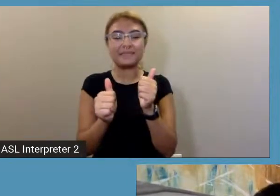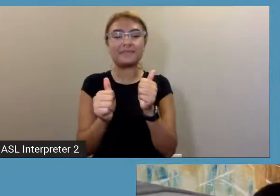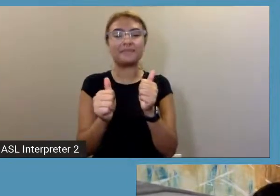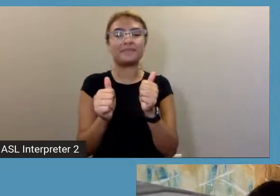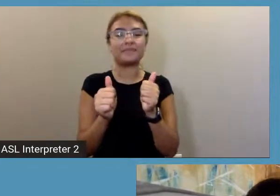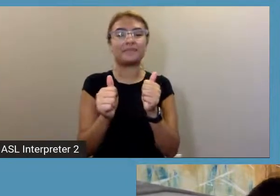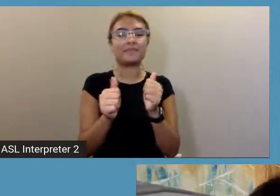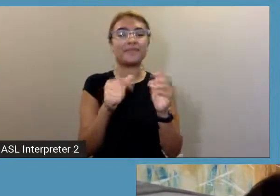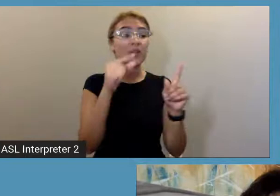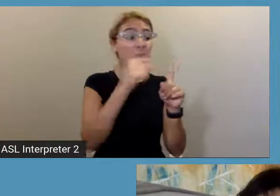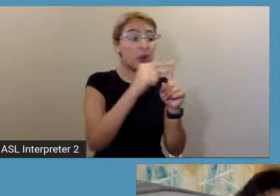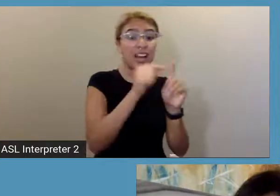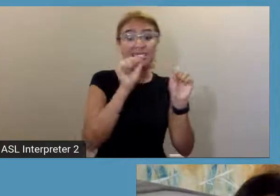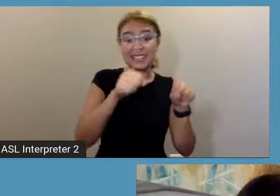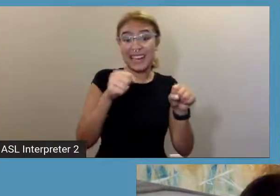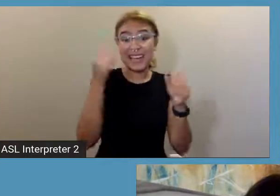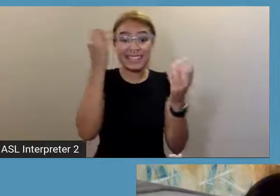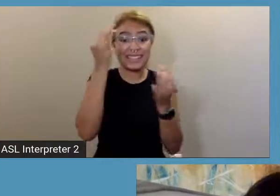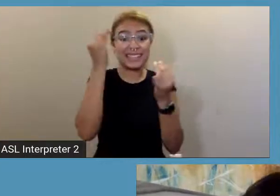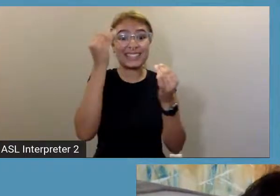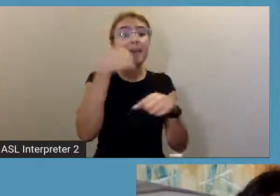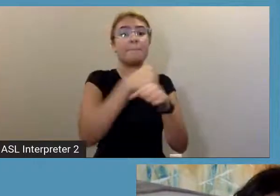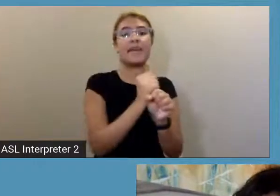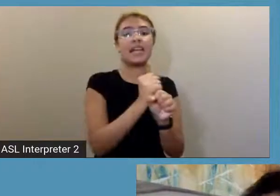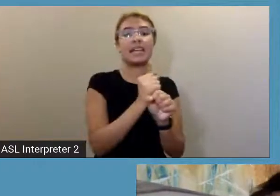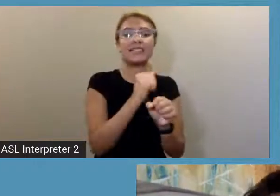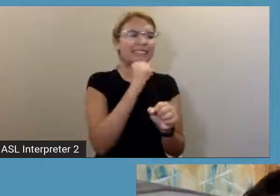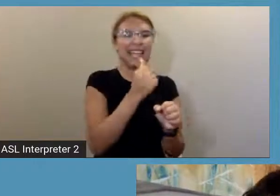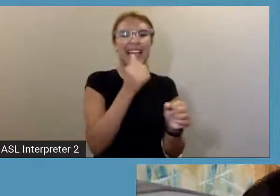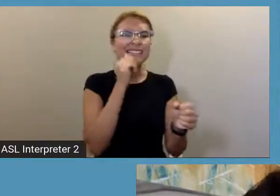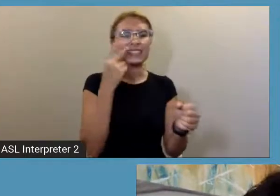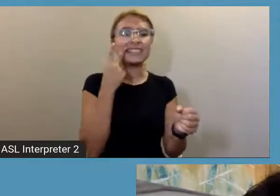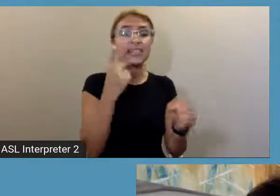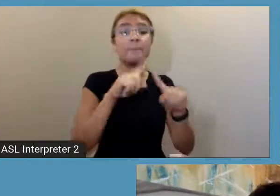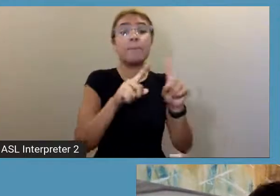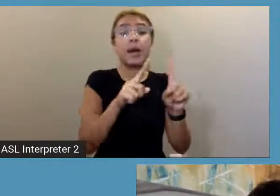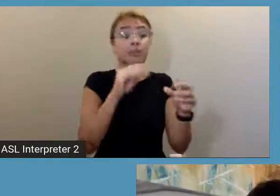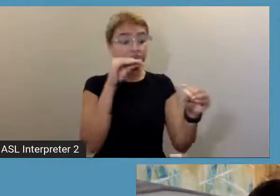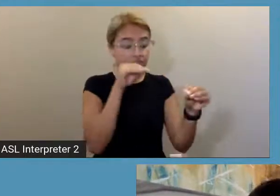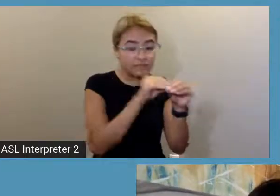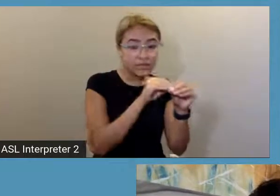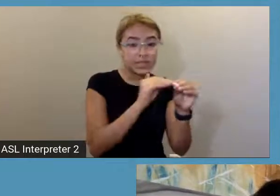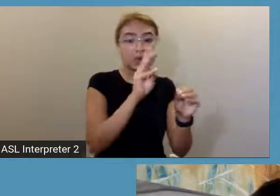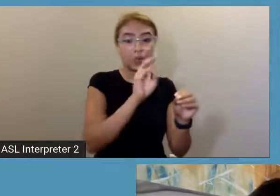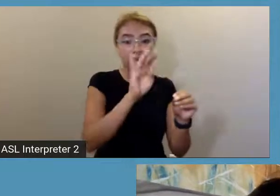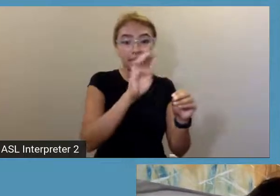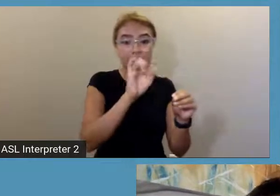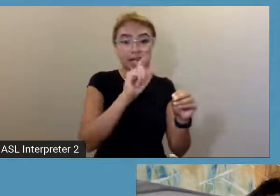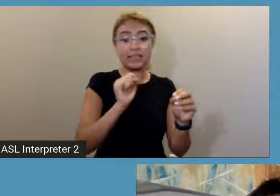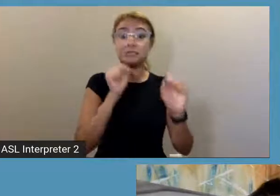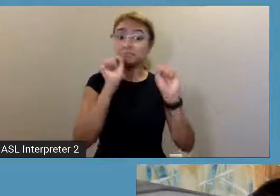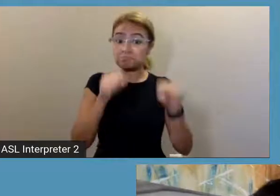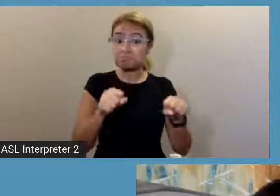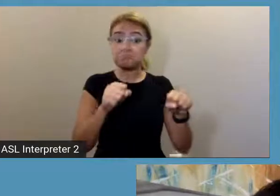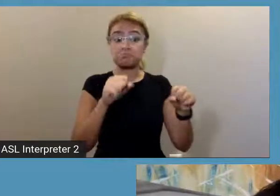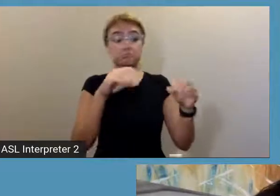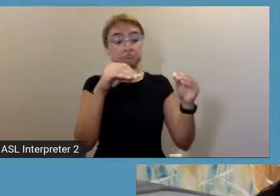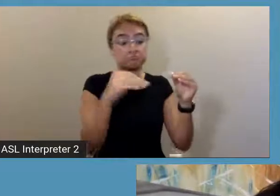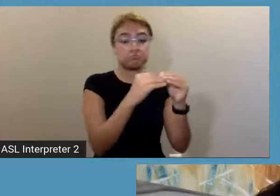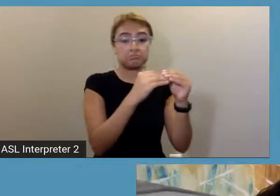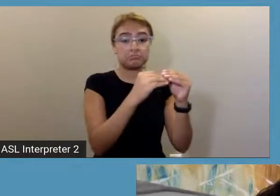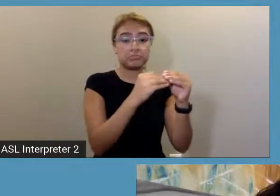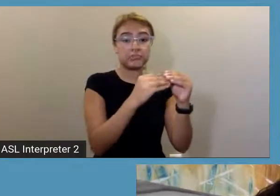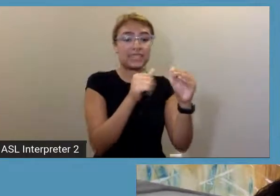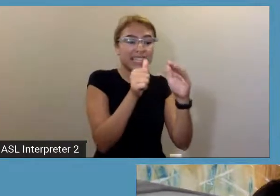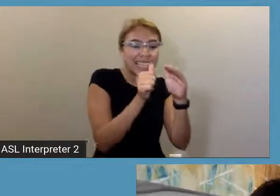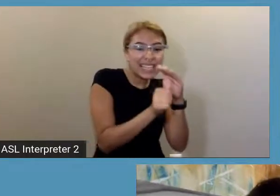word you can think. Make it invisible, but make it that it's in the code of the web page. It can't be a hidden comment though, because Google